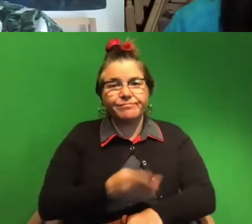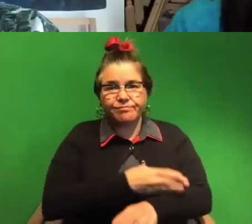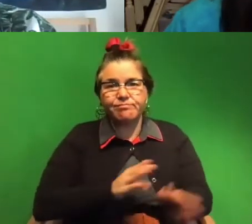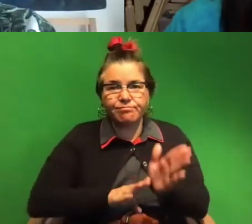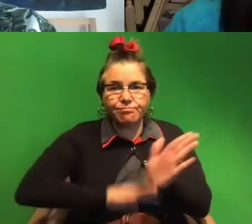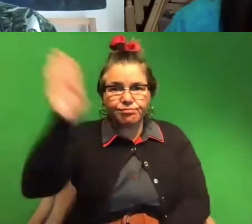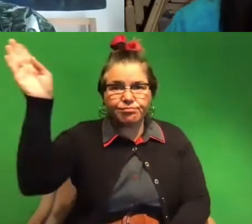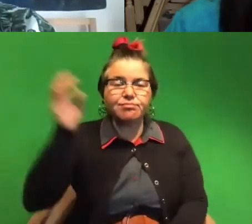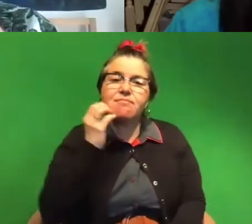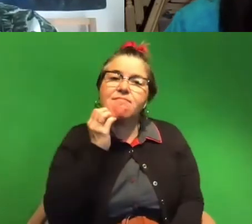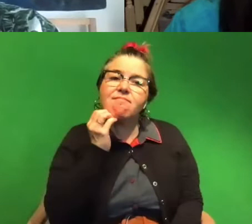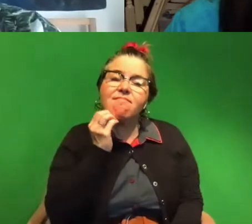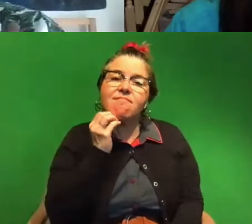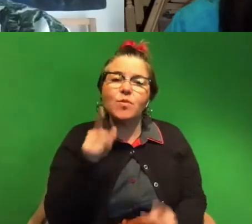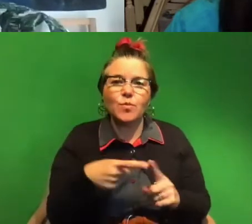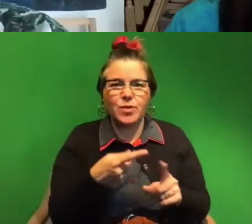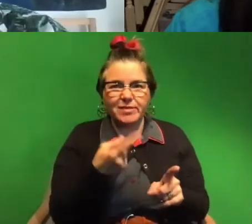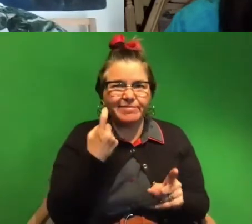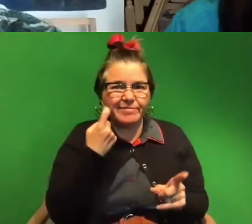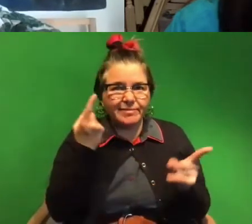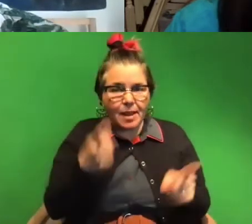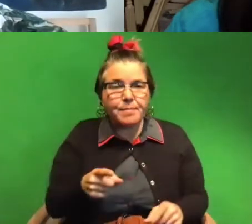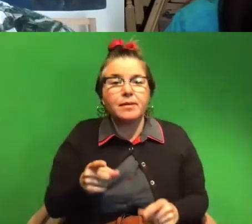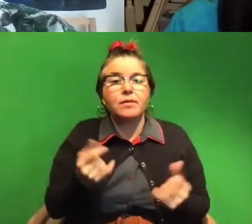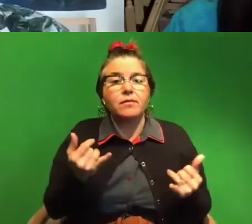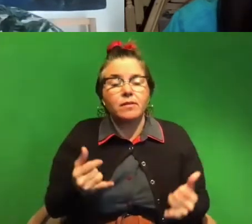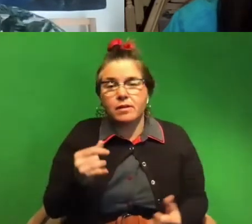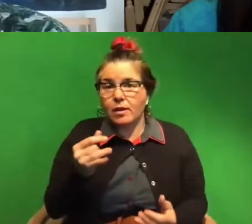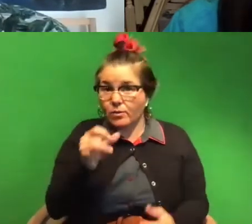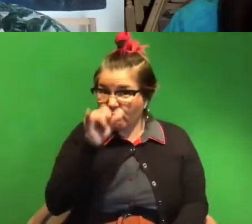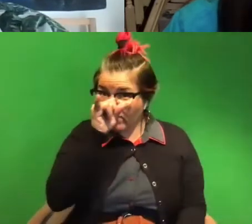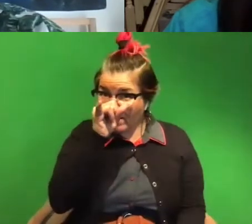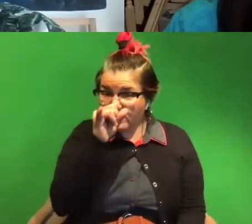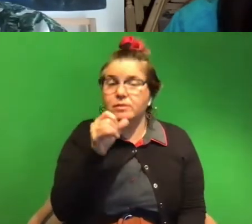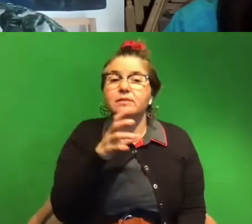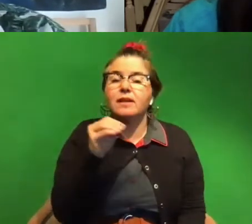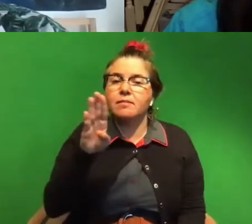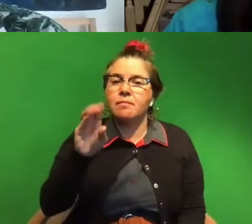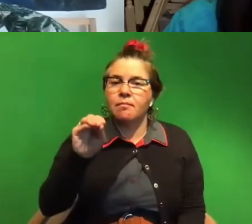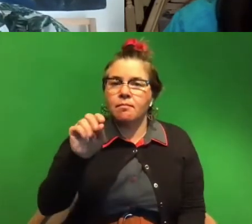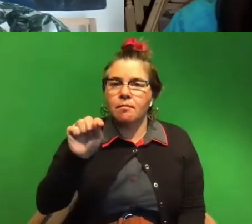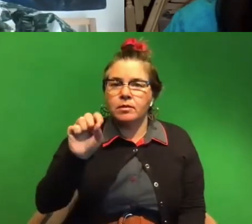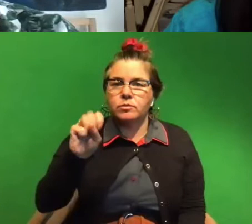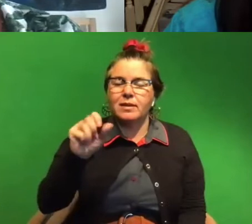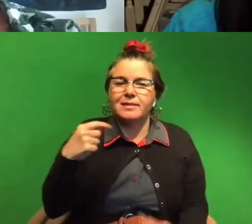of events that have happened, specifically with rhinoceros and specifically in Botswana since the